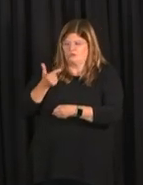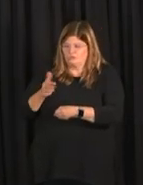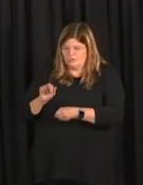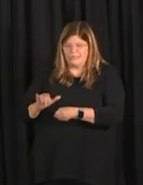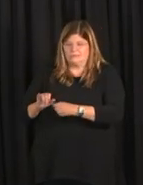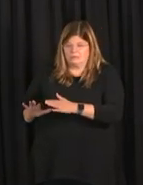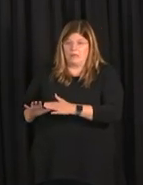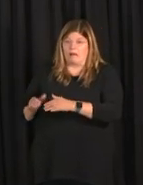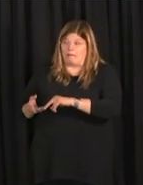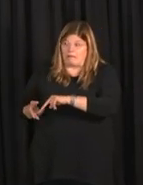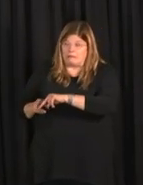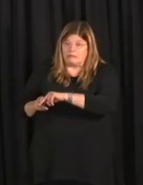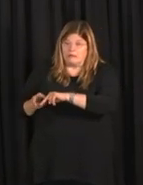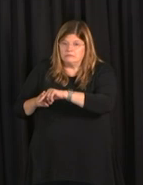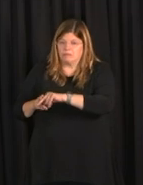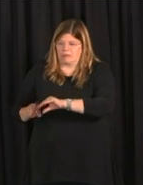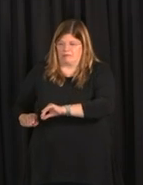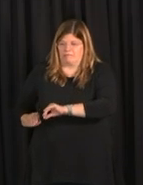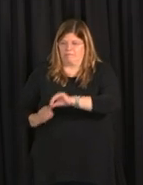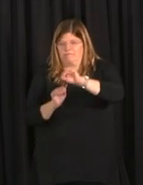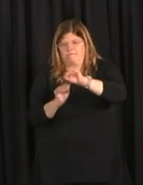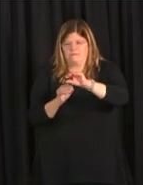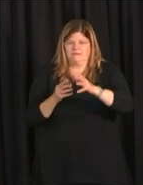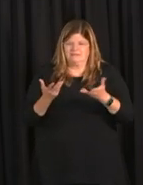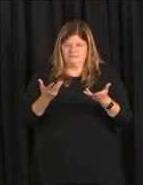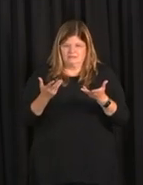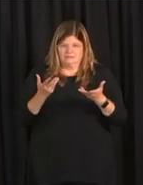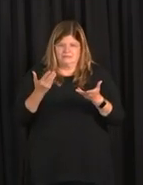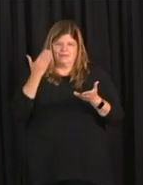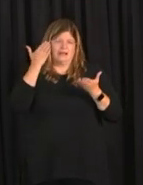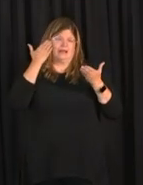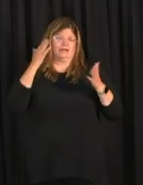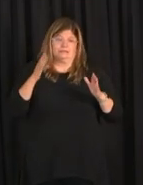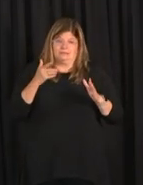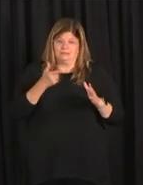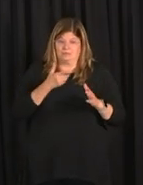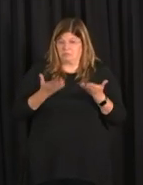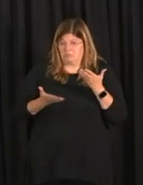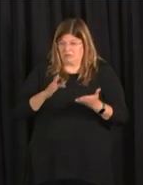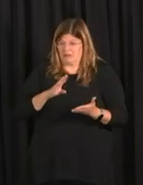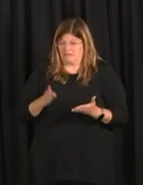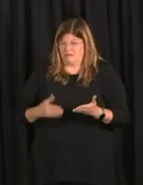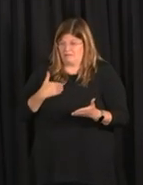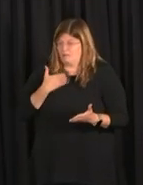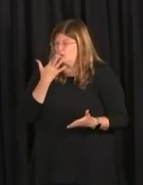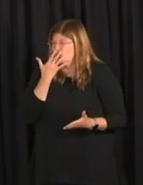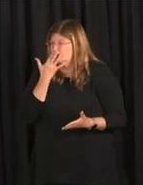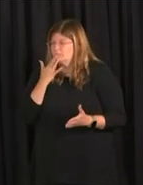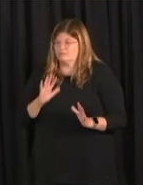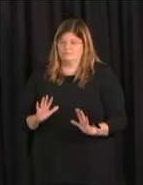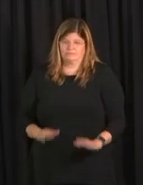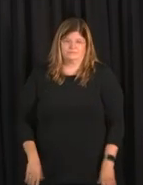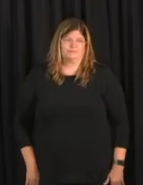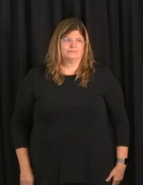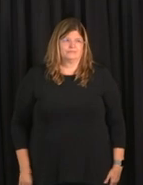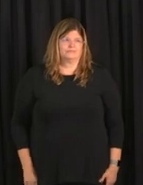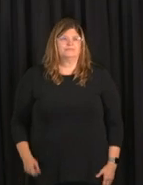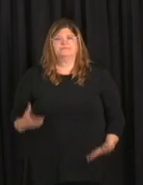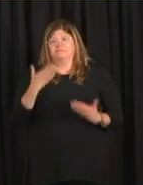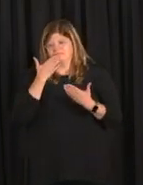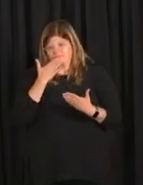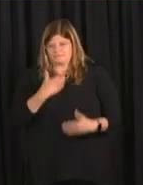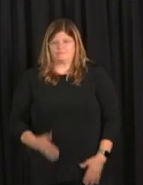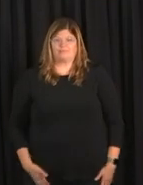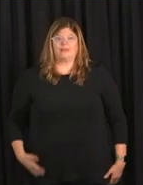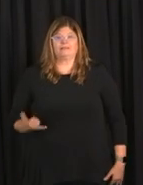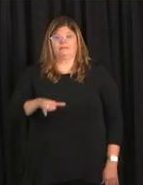increasing or decreasing. So we'll They'll be never have a monitoring for color. that. Pardon? They'll never have a color. They won't, right. Thank you very much. Yes, Julie?